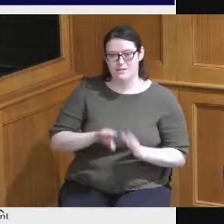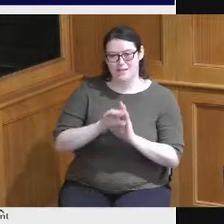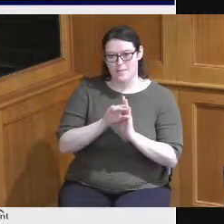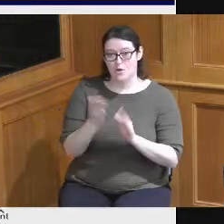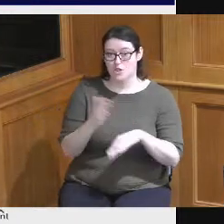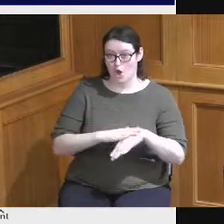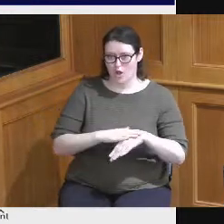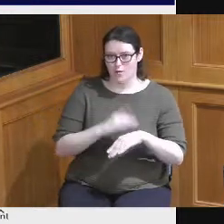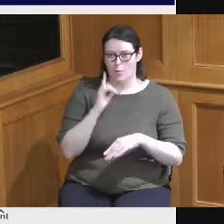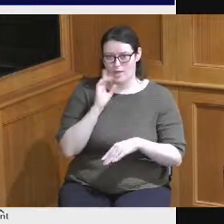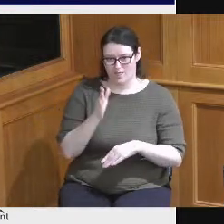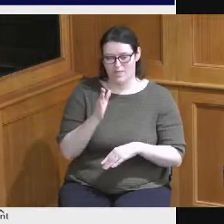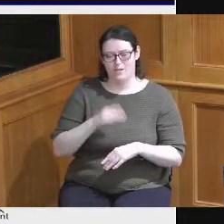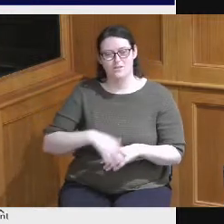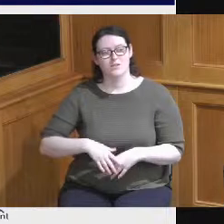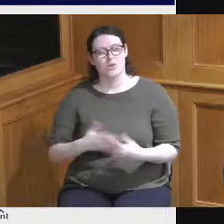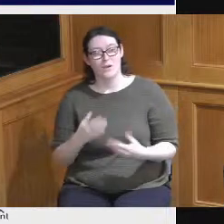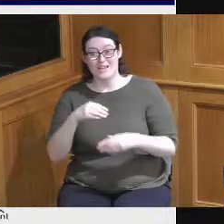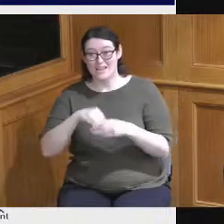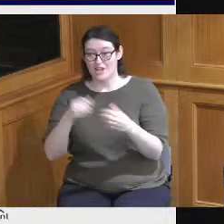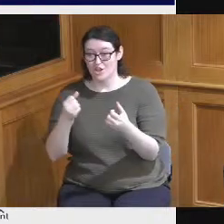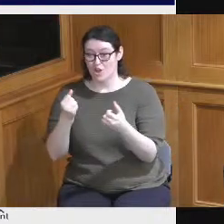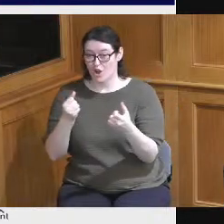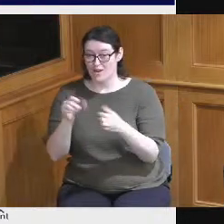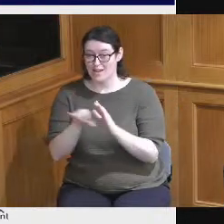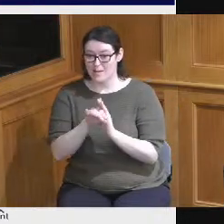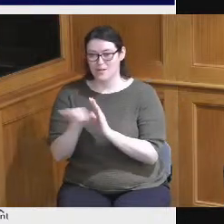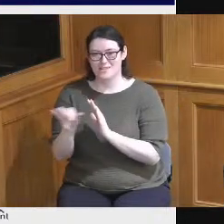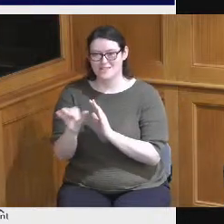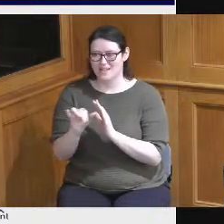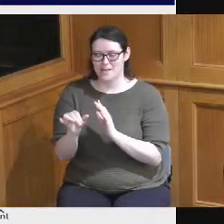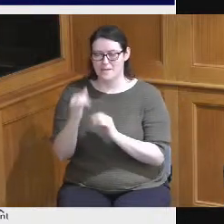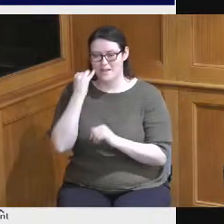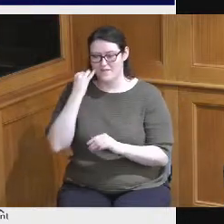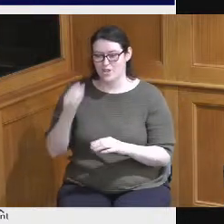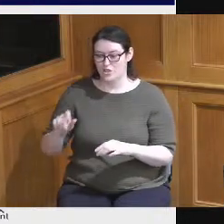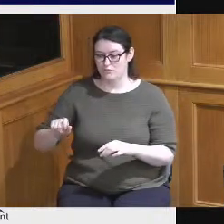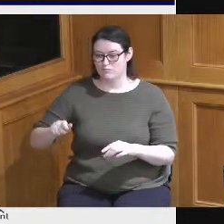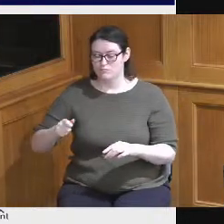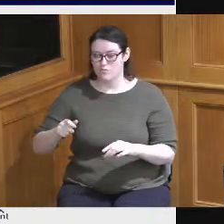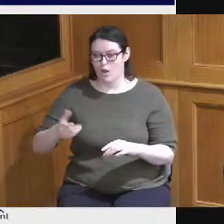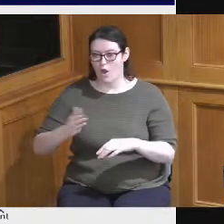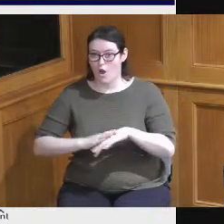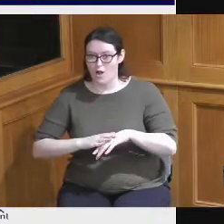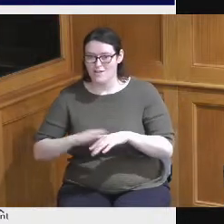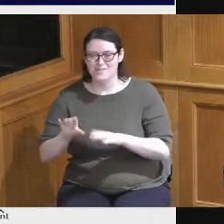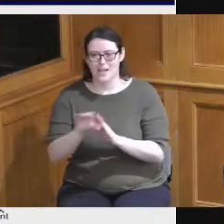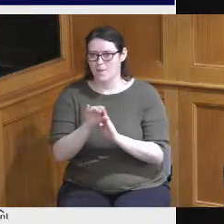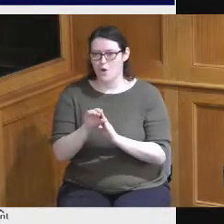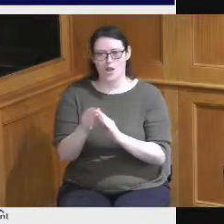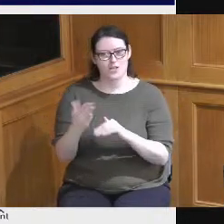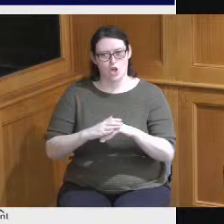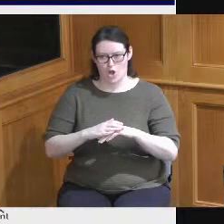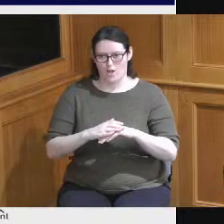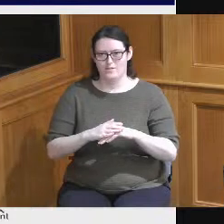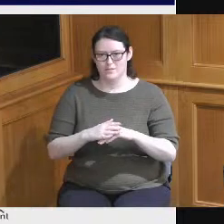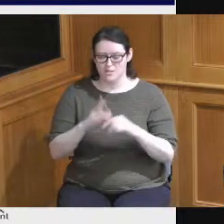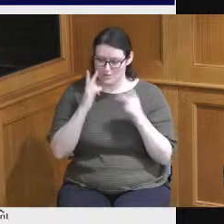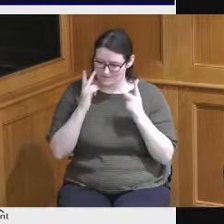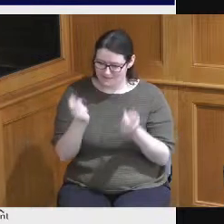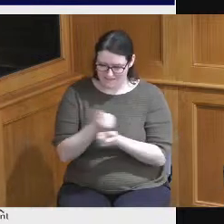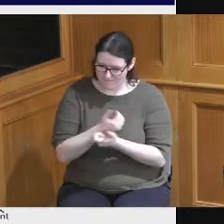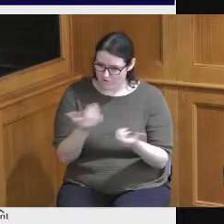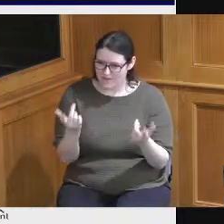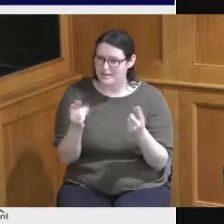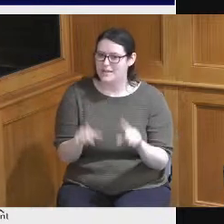was discussing as well, as soon as they turn the light bar on, that camera is turned on. We're going to be able to see what is going on.